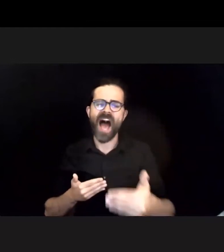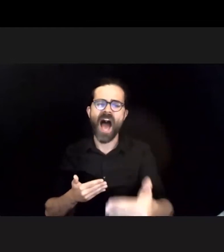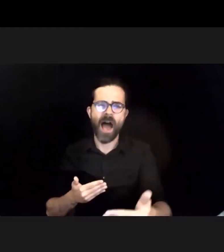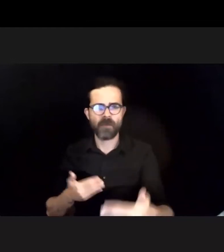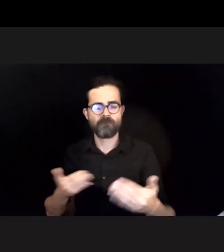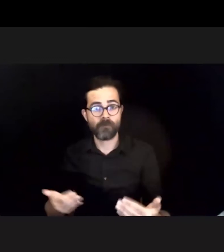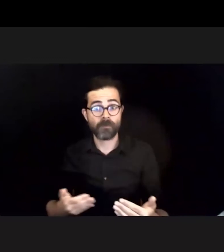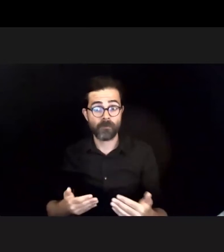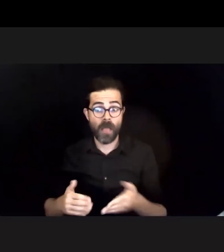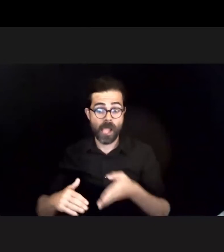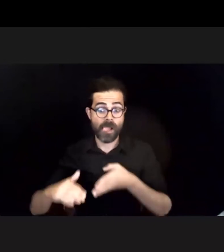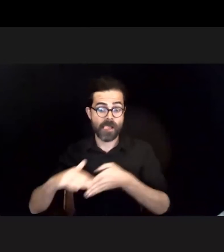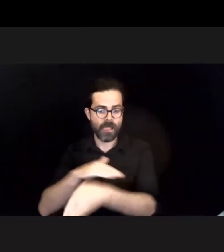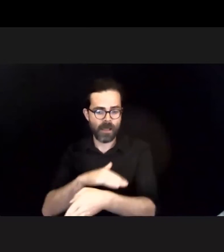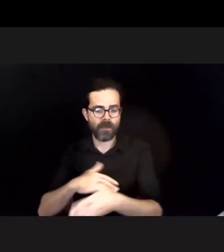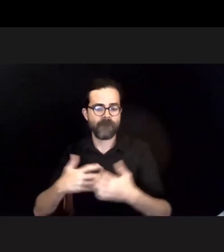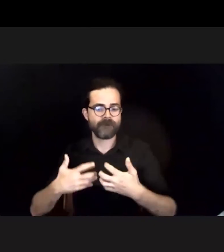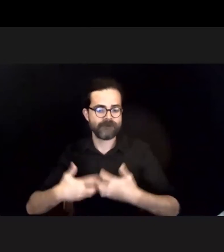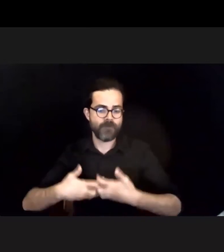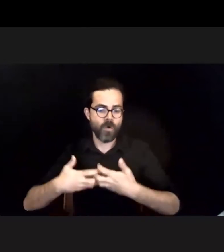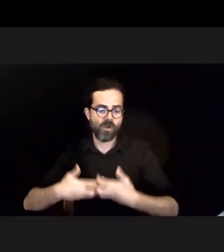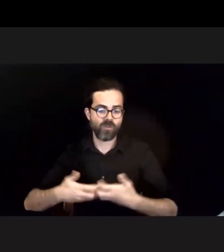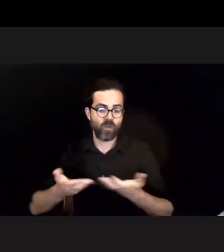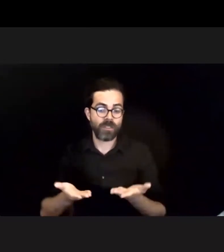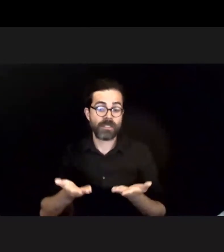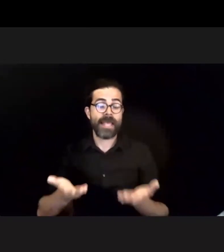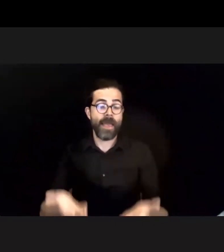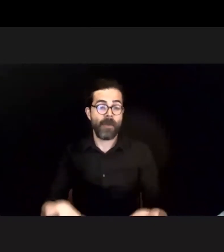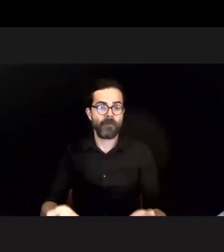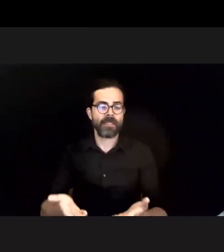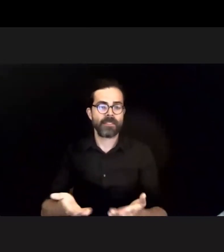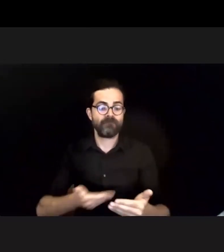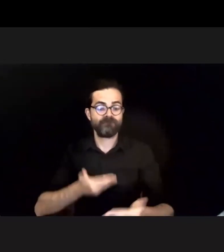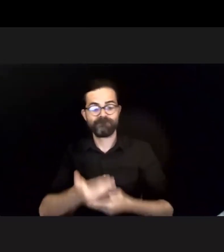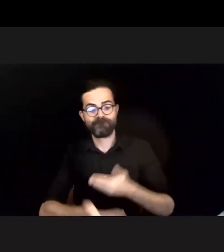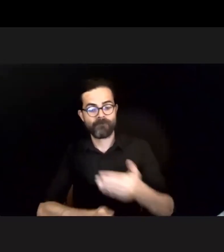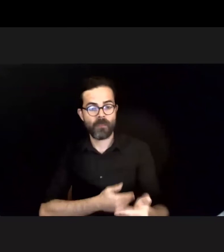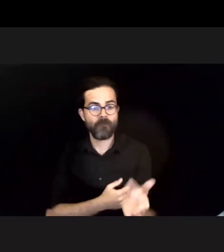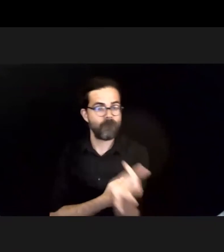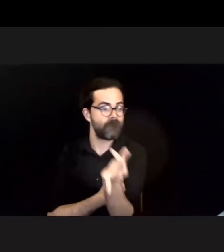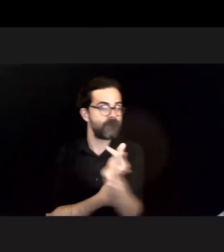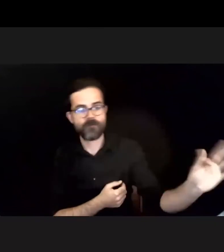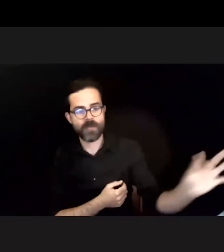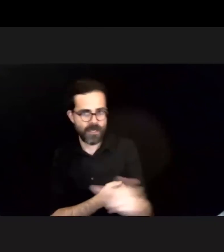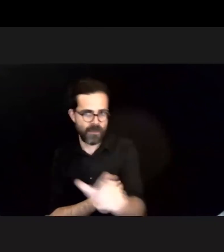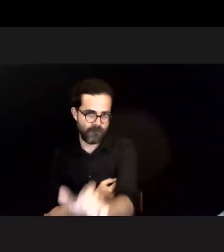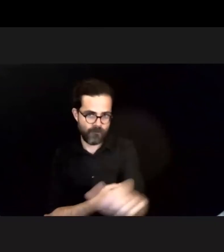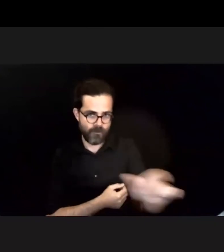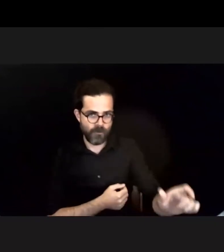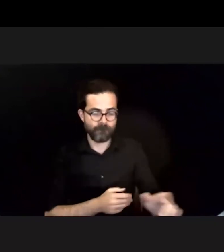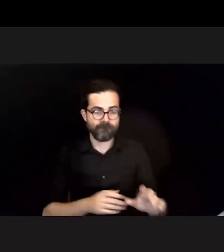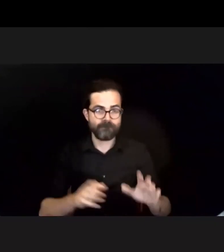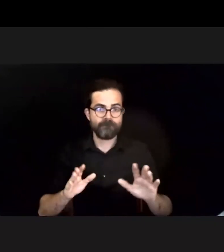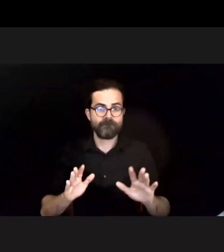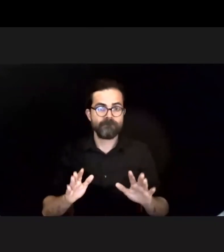functions added to the different services are more and more free for the end users. But this is the context, for example,